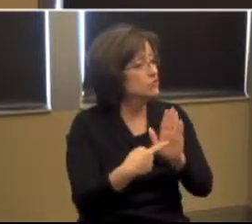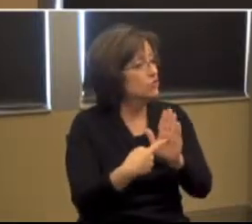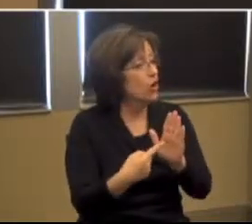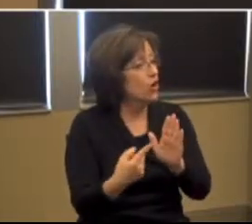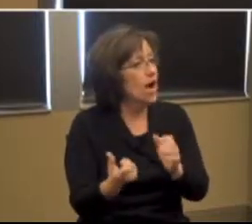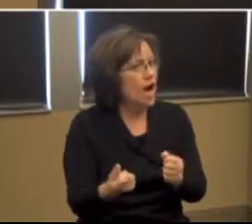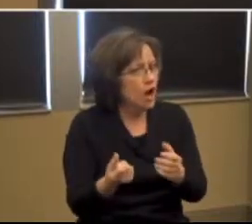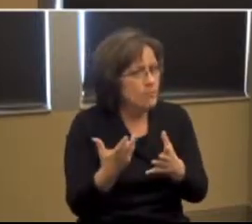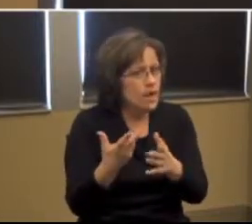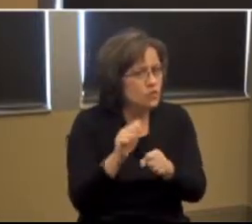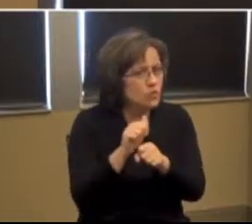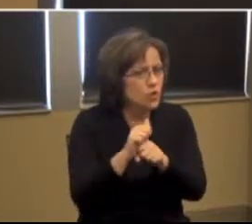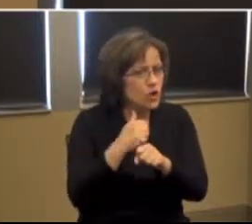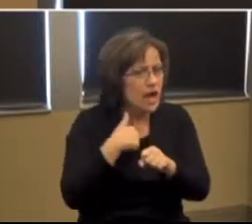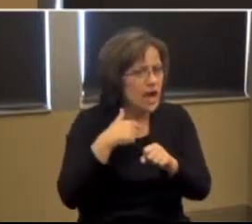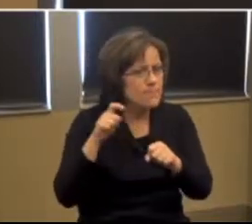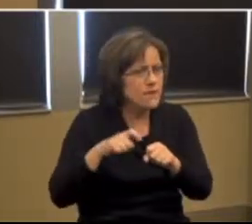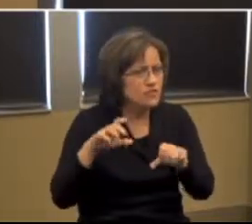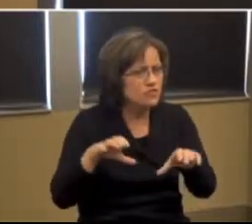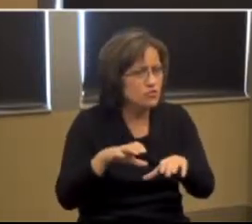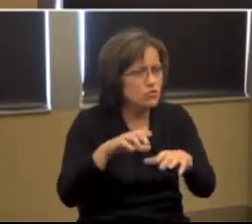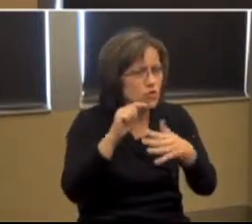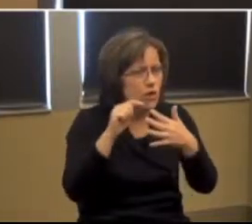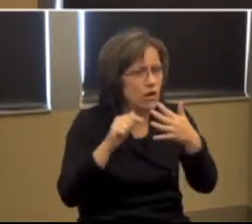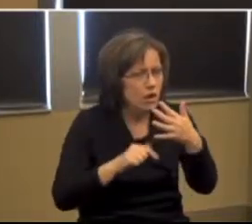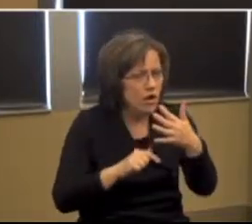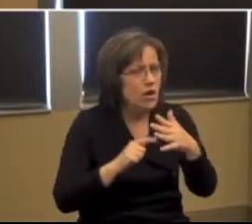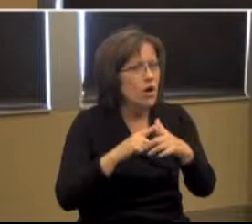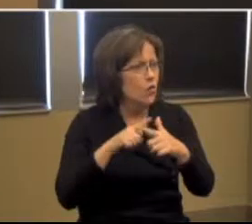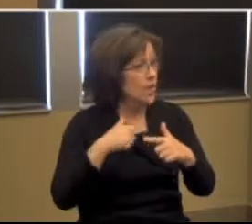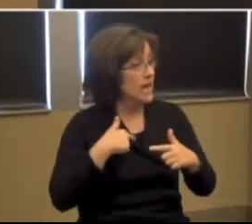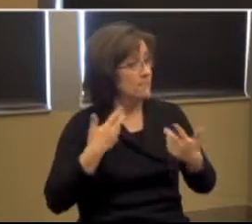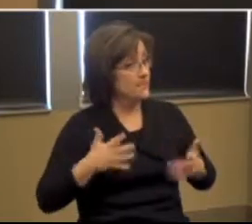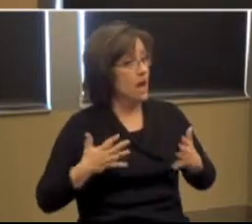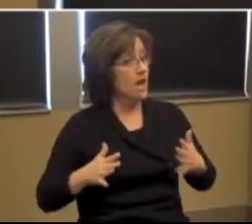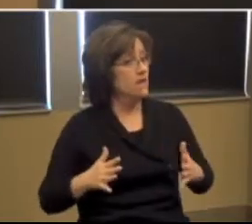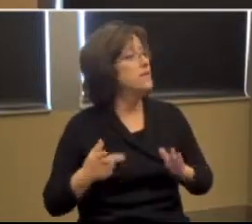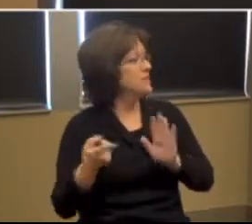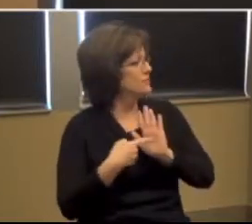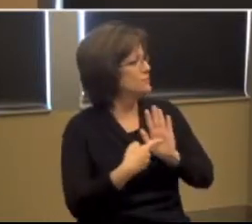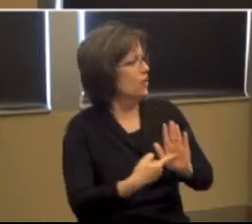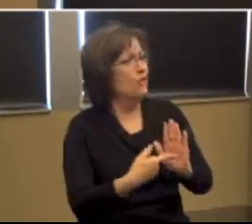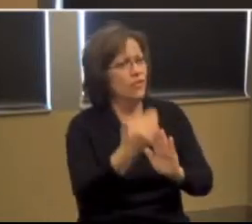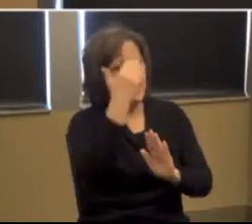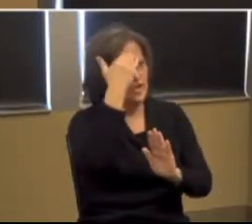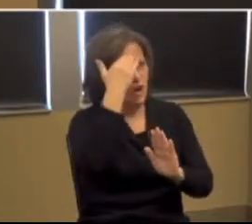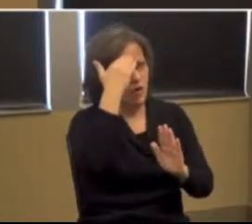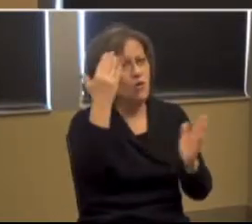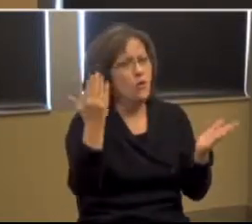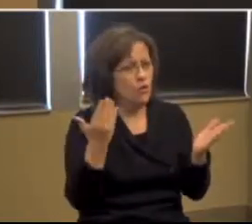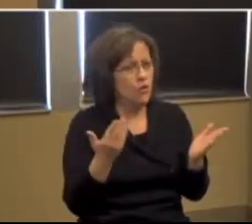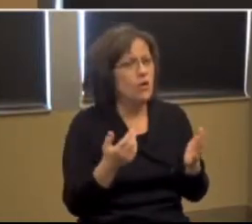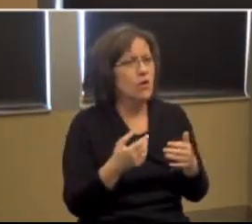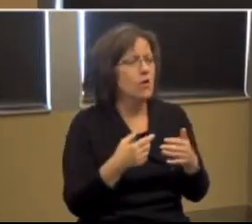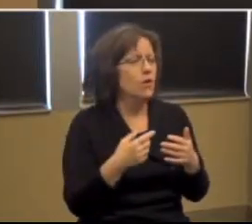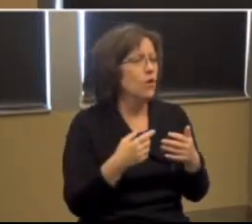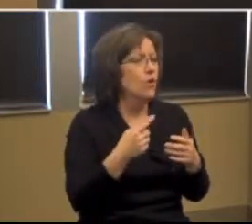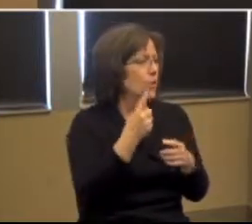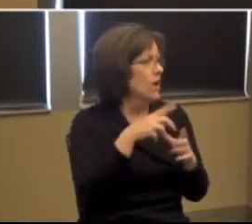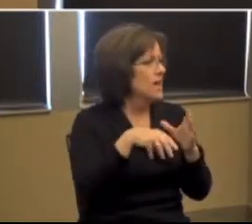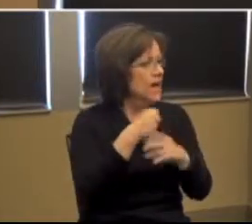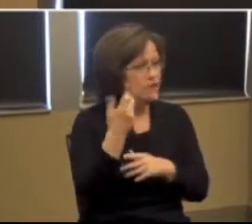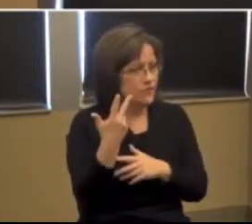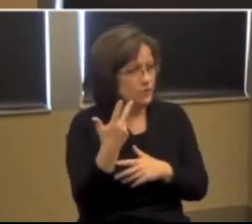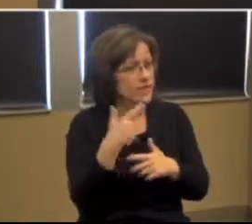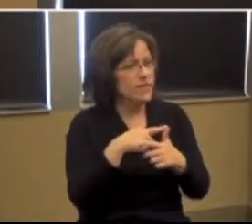have to do and when will it be finished. It shows them visually, okay, I'm 1 out of 3, I'm getting there. And